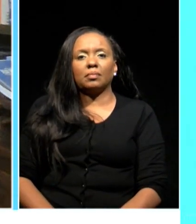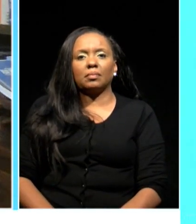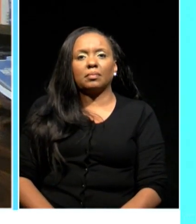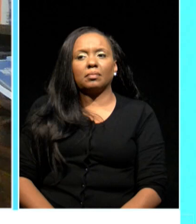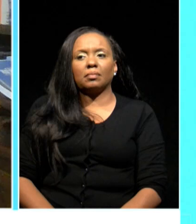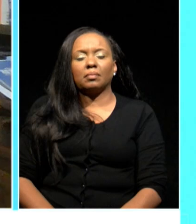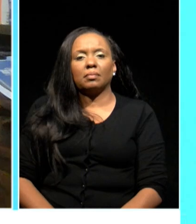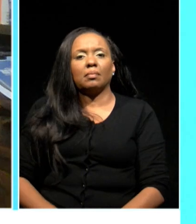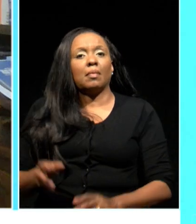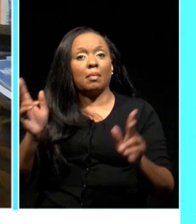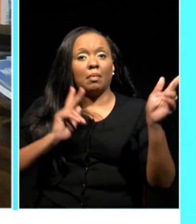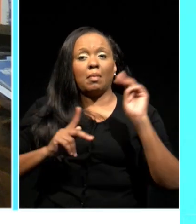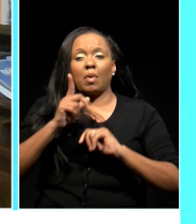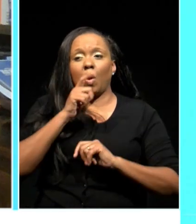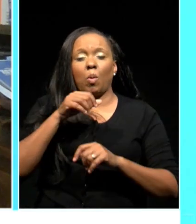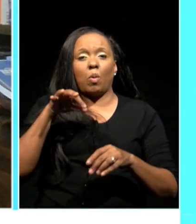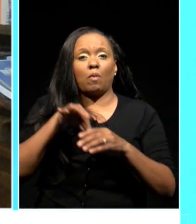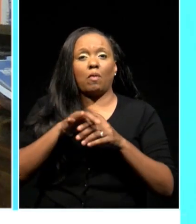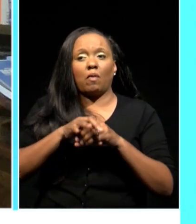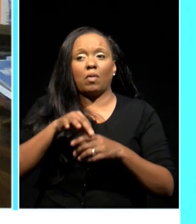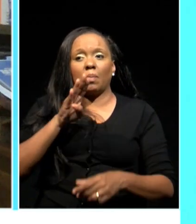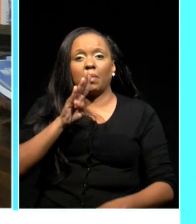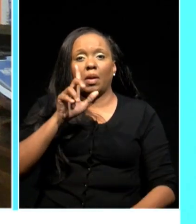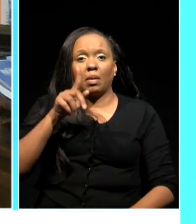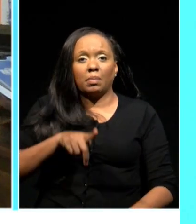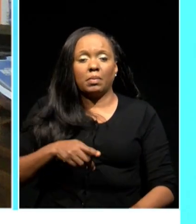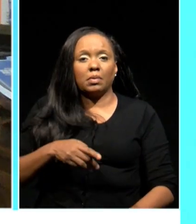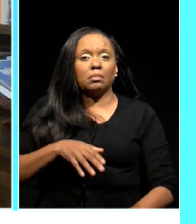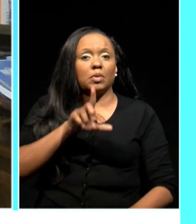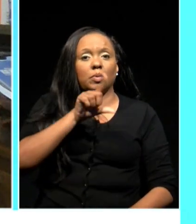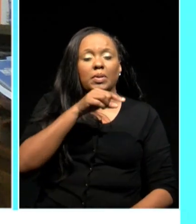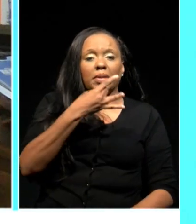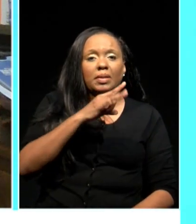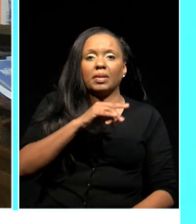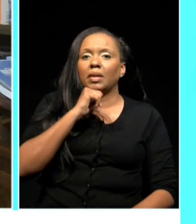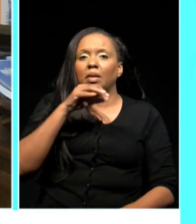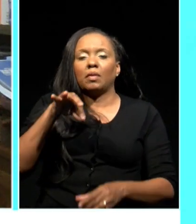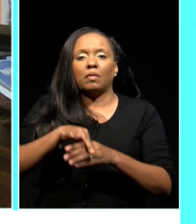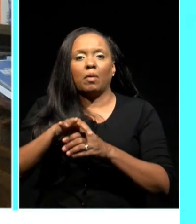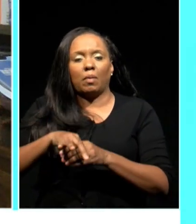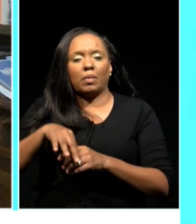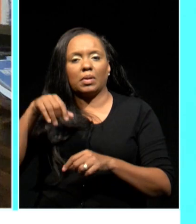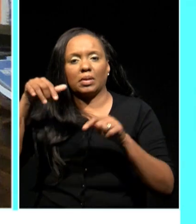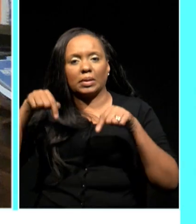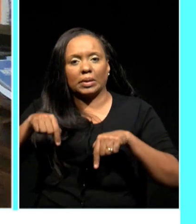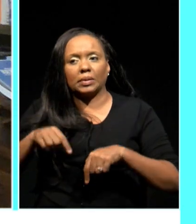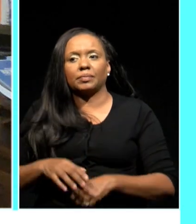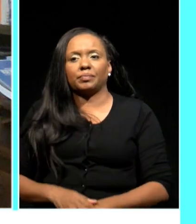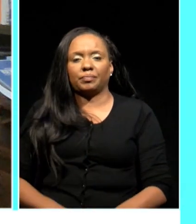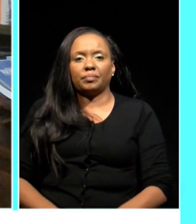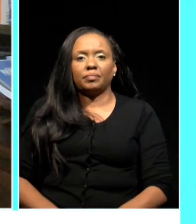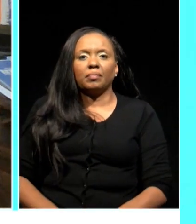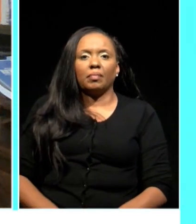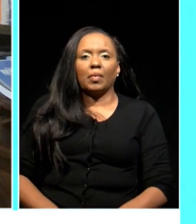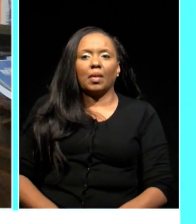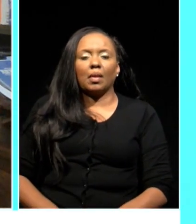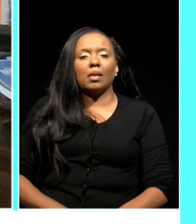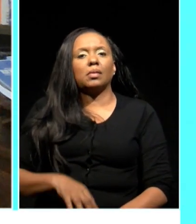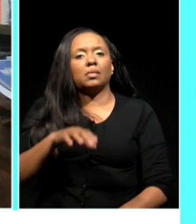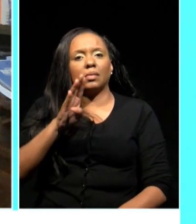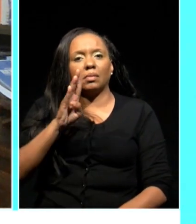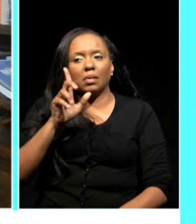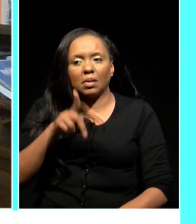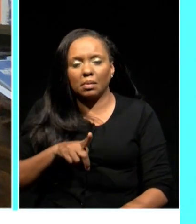for the Barbados Labour Party the last time, they did not vote for the Barbados Labour Party this time. The Barbados Labour Party was able to hold on to its base.